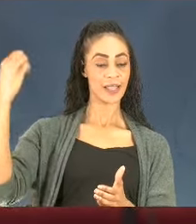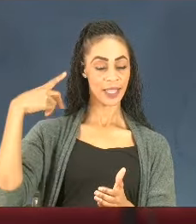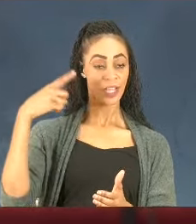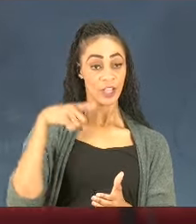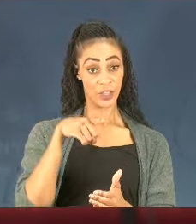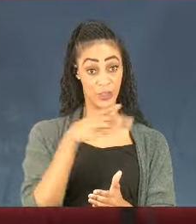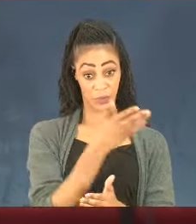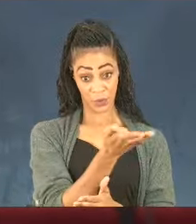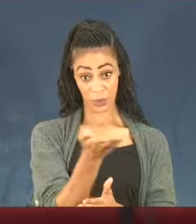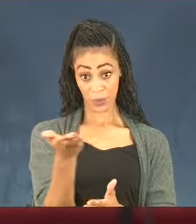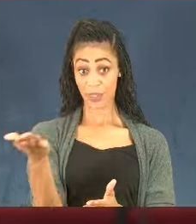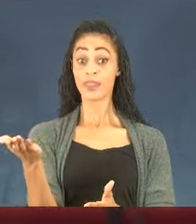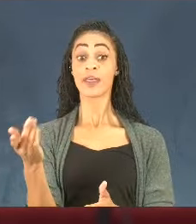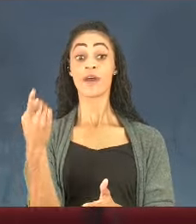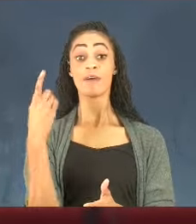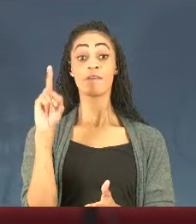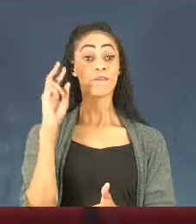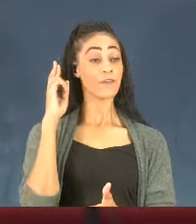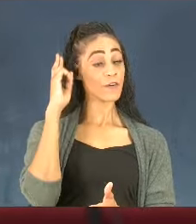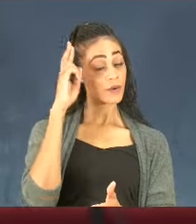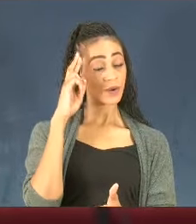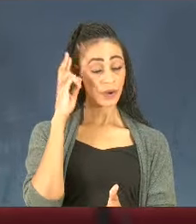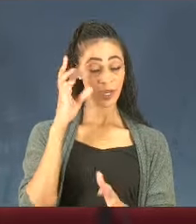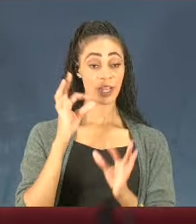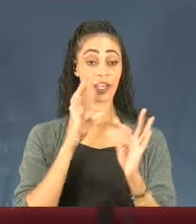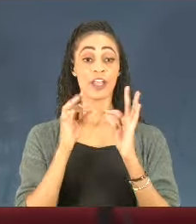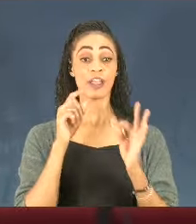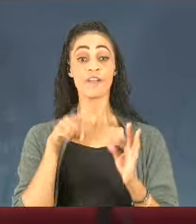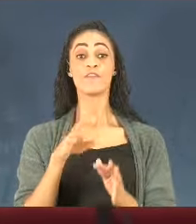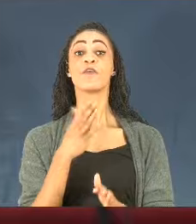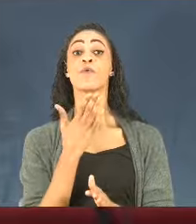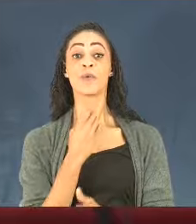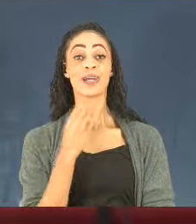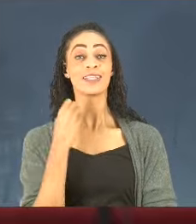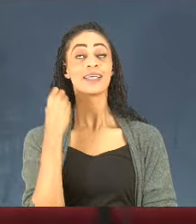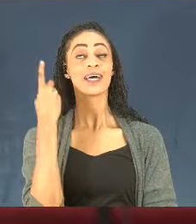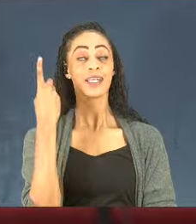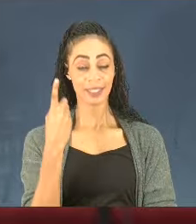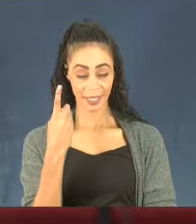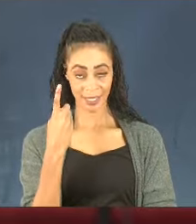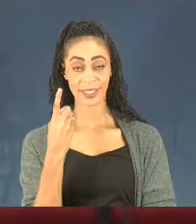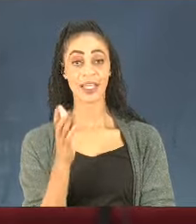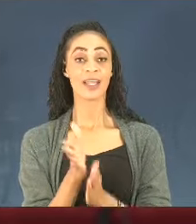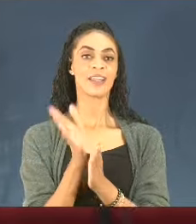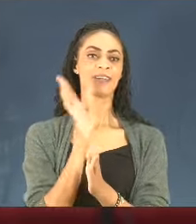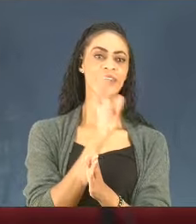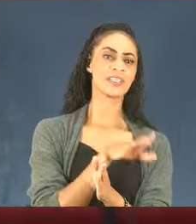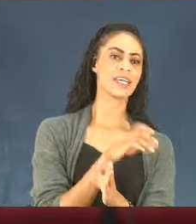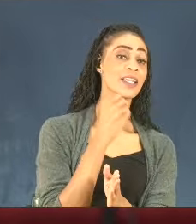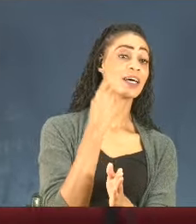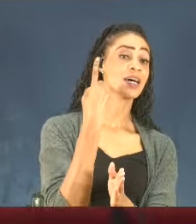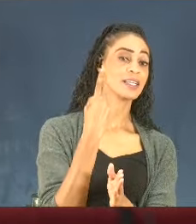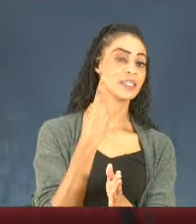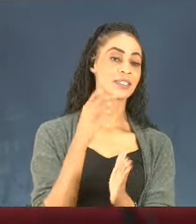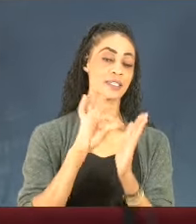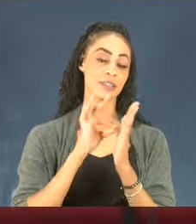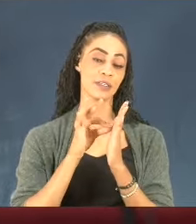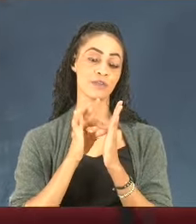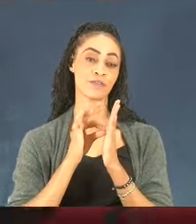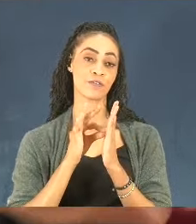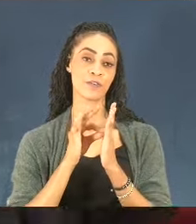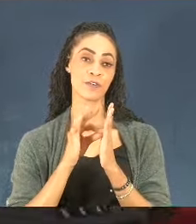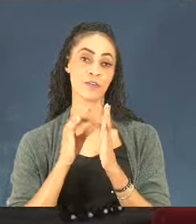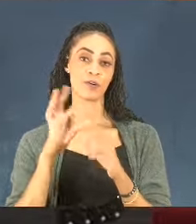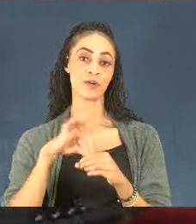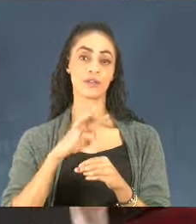reason. And if you want to know how that looks like, then we have to go back to the fruit of the Spirit. And listen, I'm about to get super, super personal, because